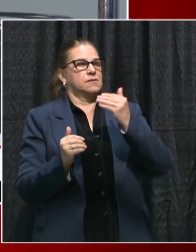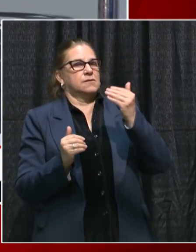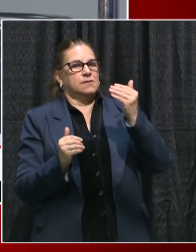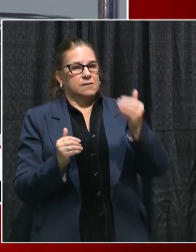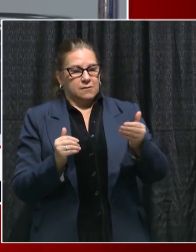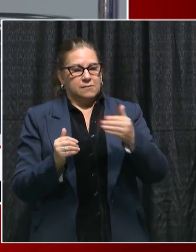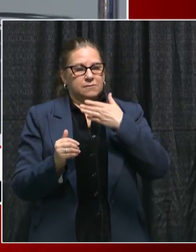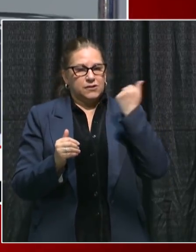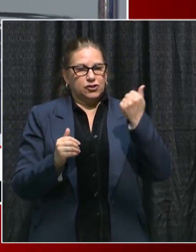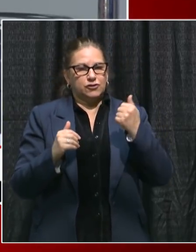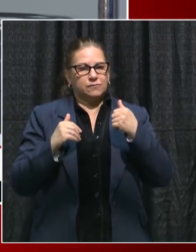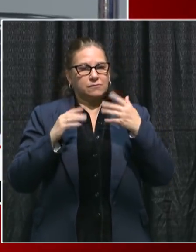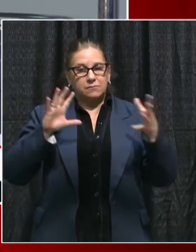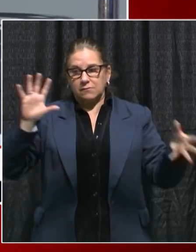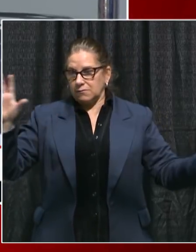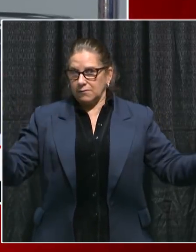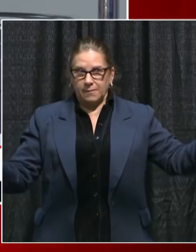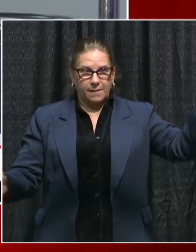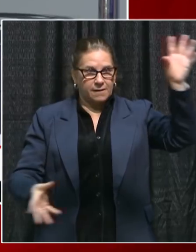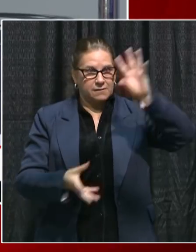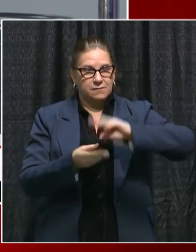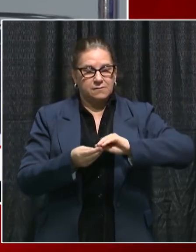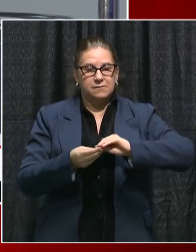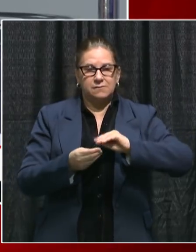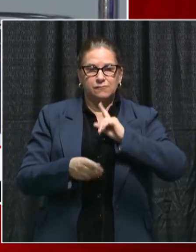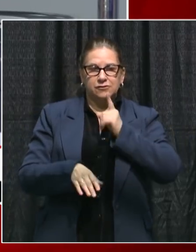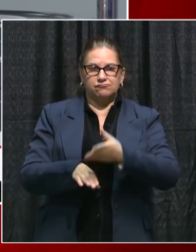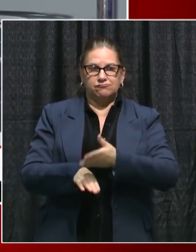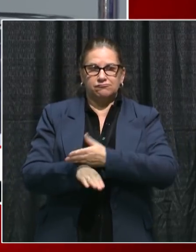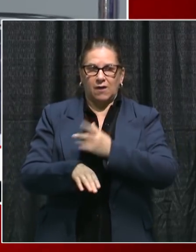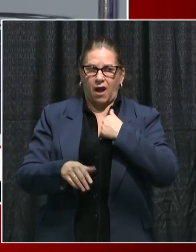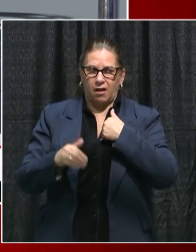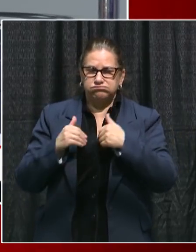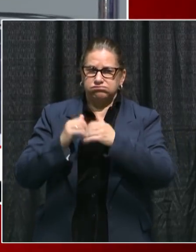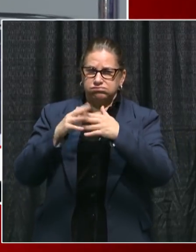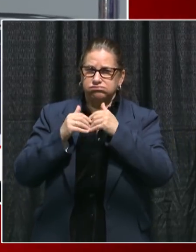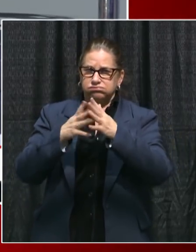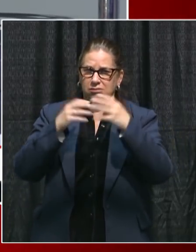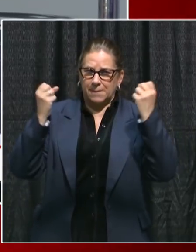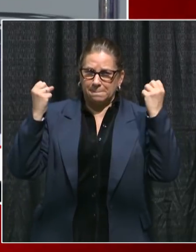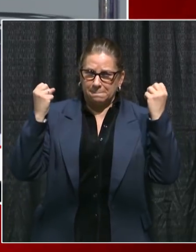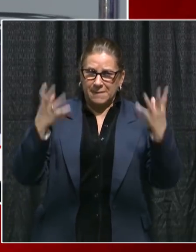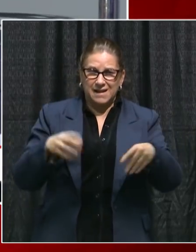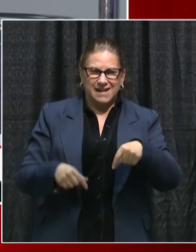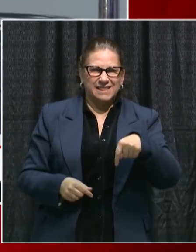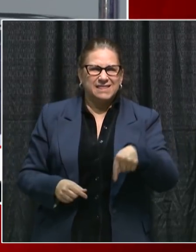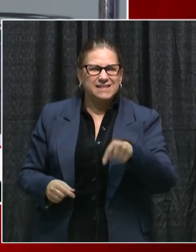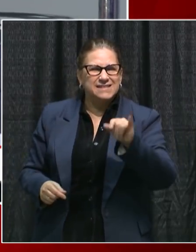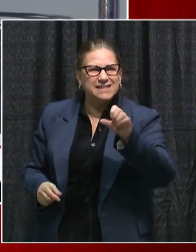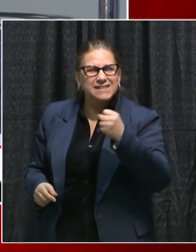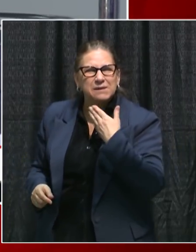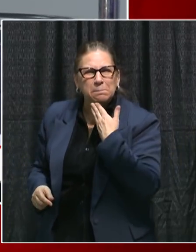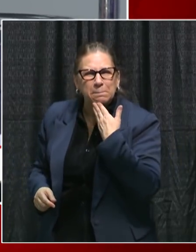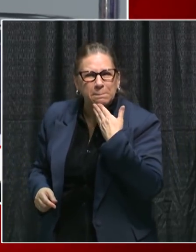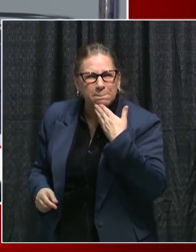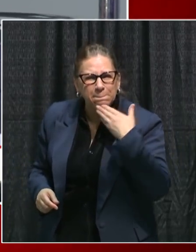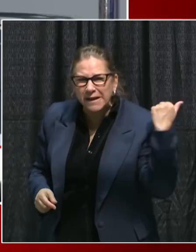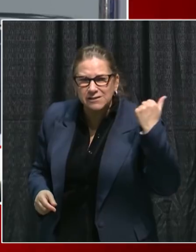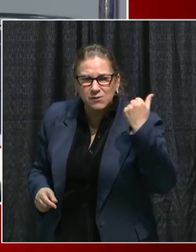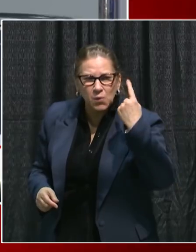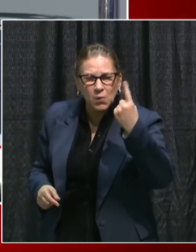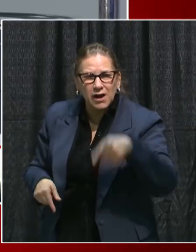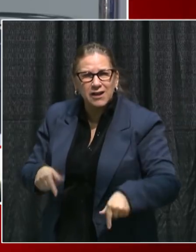admit, I've been through an awful lot of these facilities, but this one is probably the best one we've ever built because it's the one this is the most current, and we rolled all of those